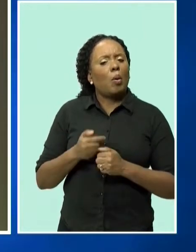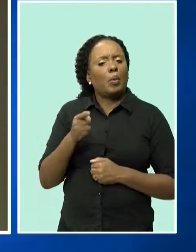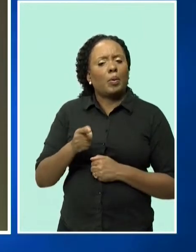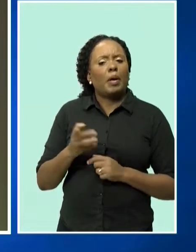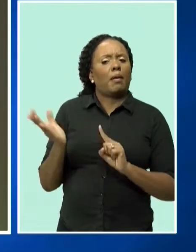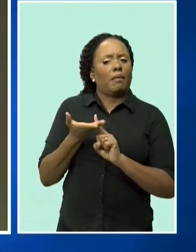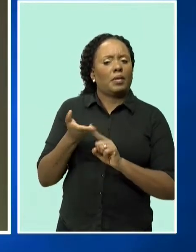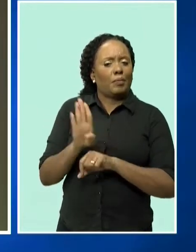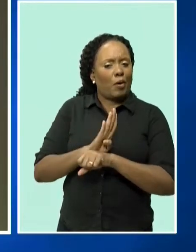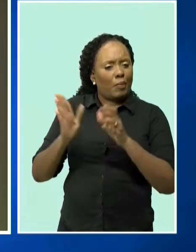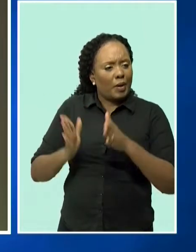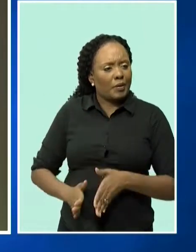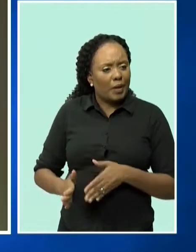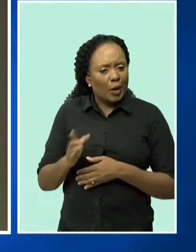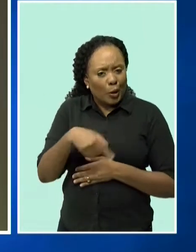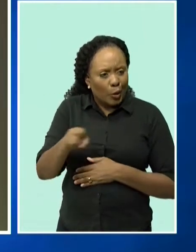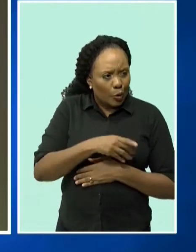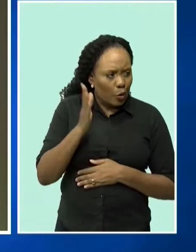considered?